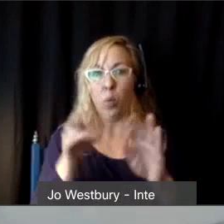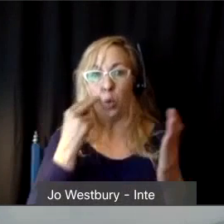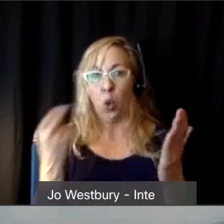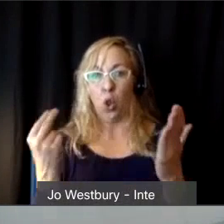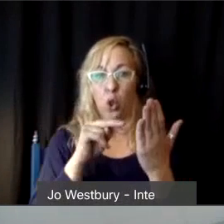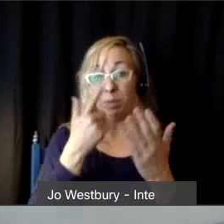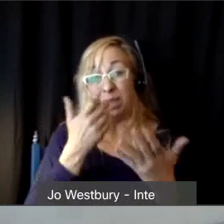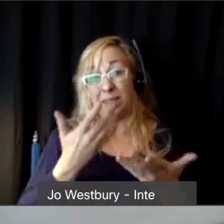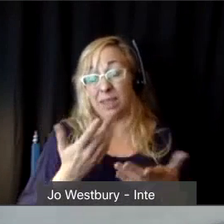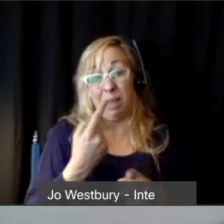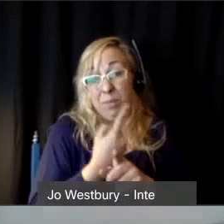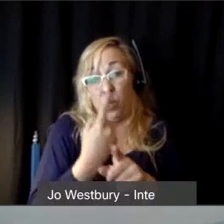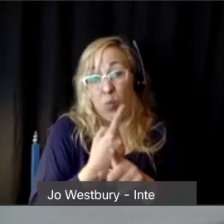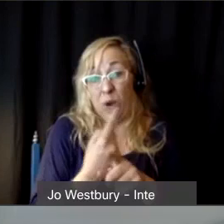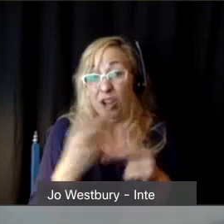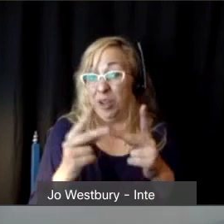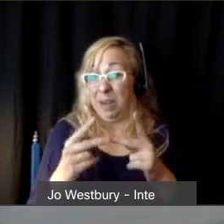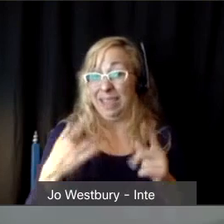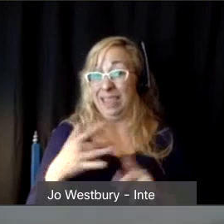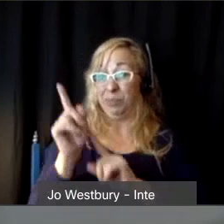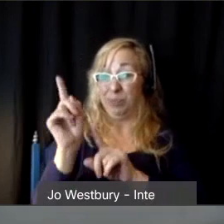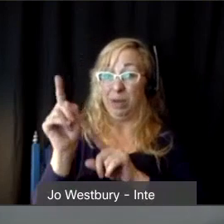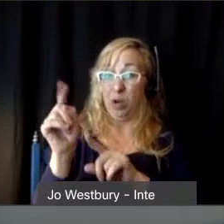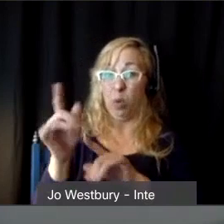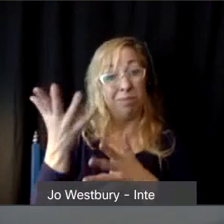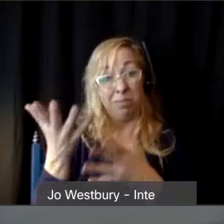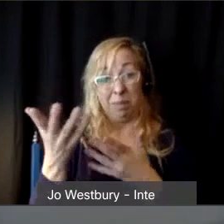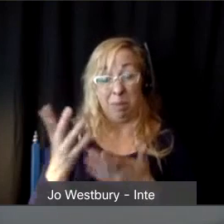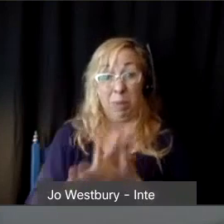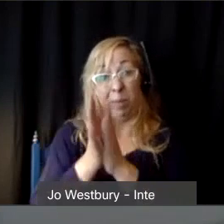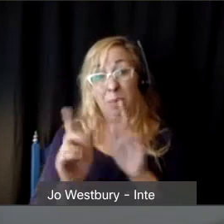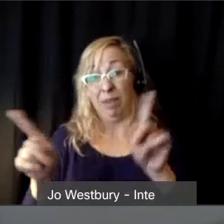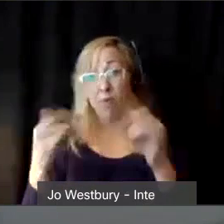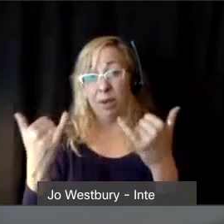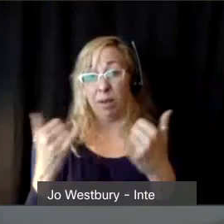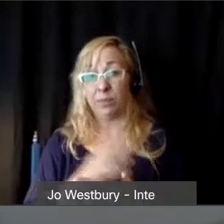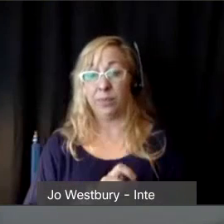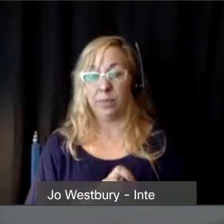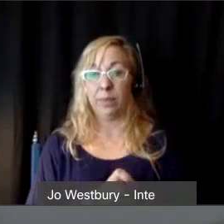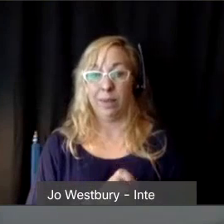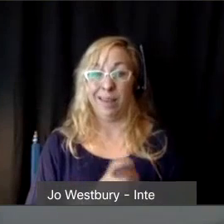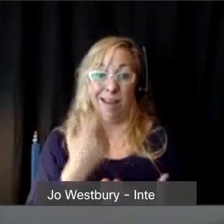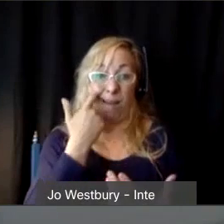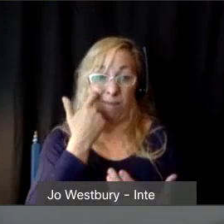be available. So as we've all seen in regular, or at least I've seen anyway,